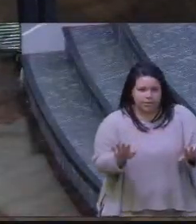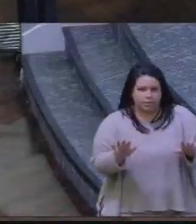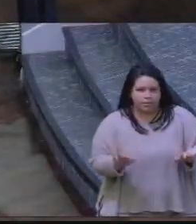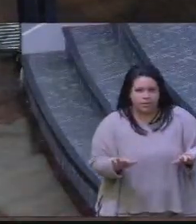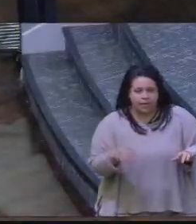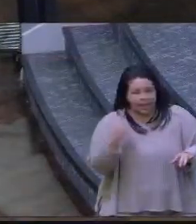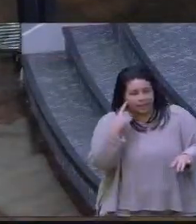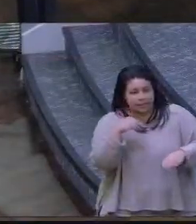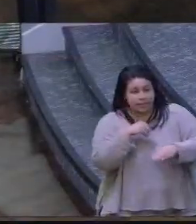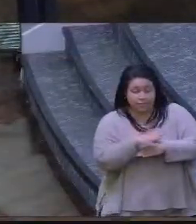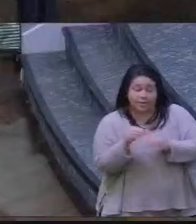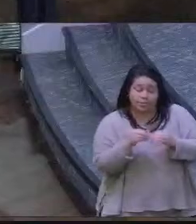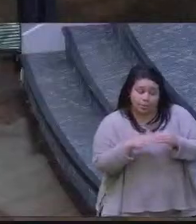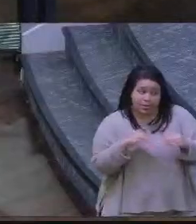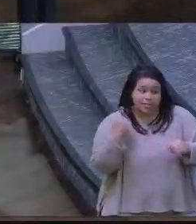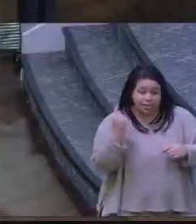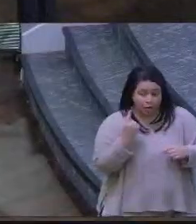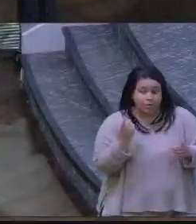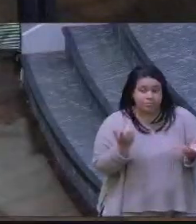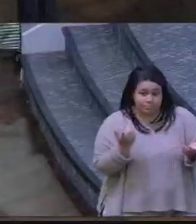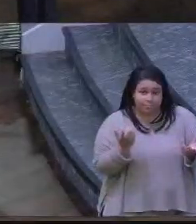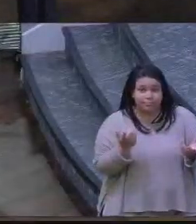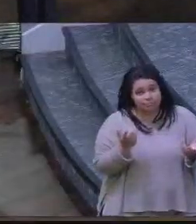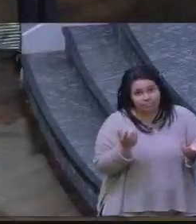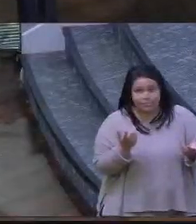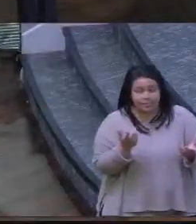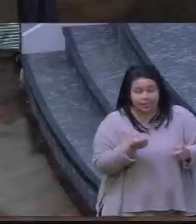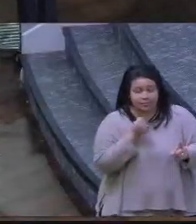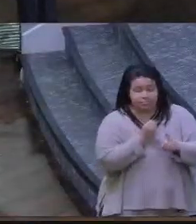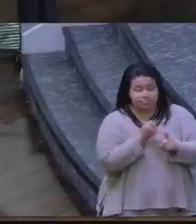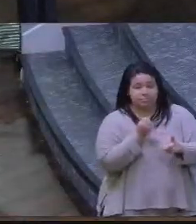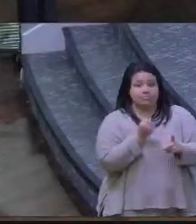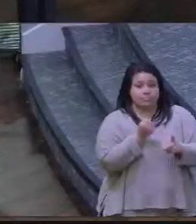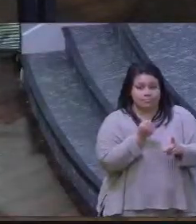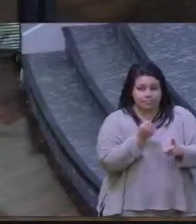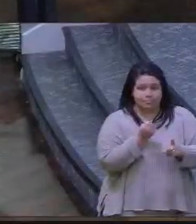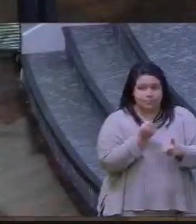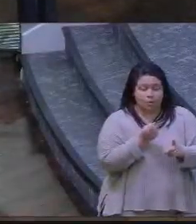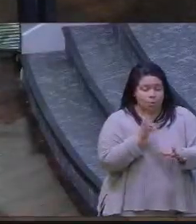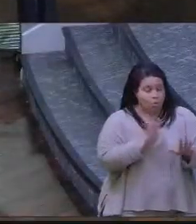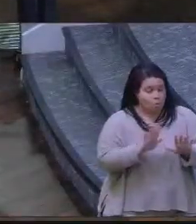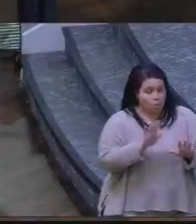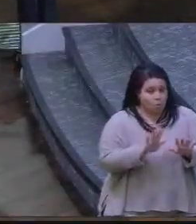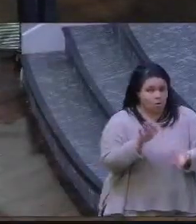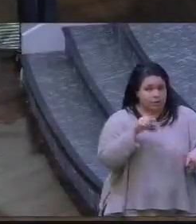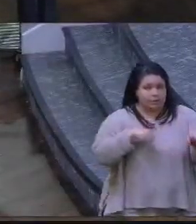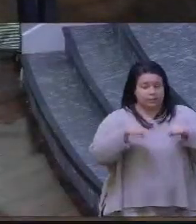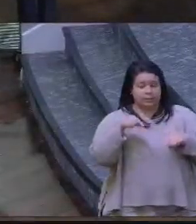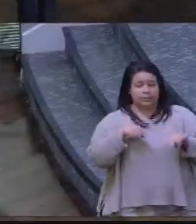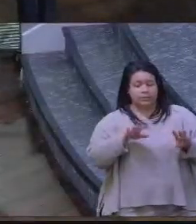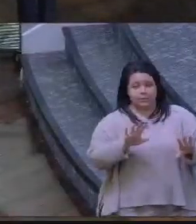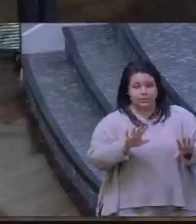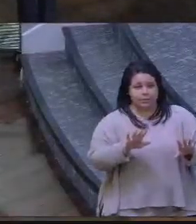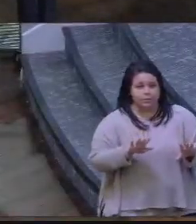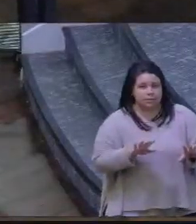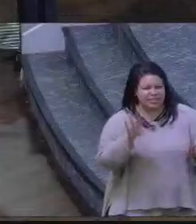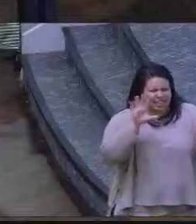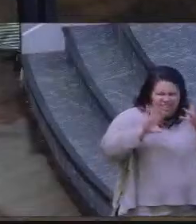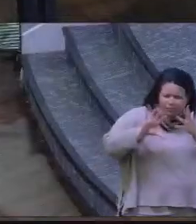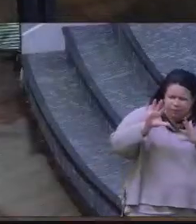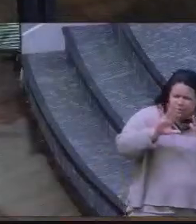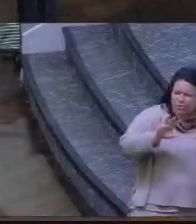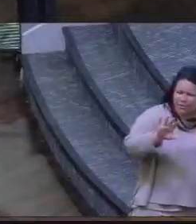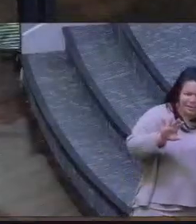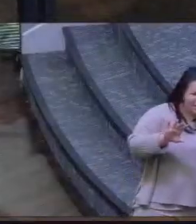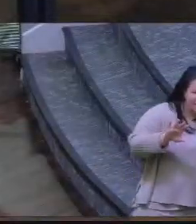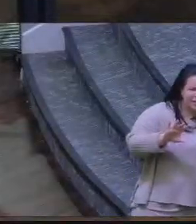thought, and they've kind of, GOSA kind of came out, and then I think they backtracked a little bit, so it's been a little bit confusing. I do know, you know, the governor